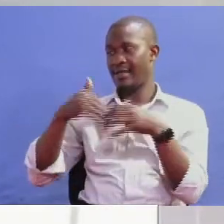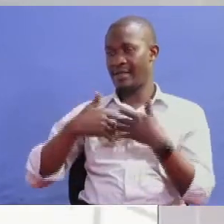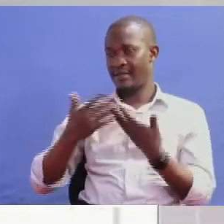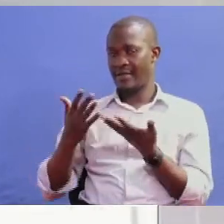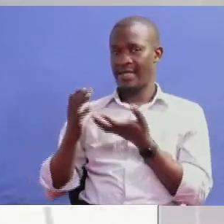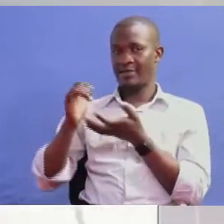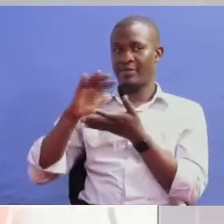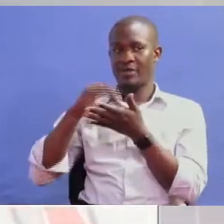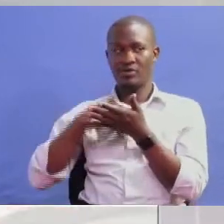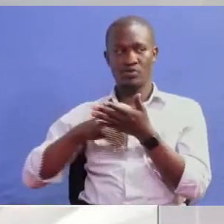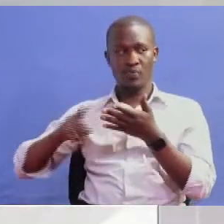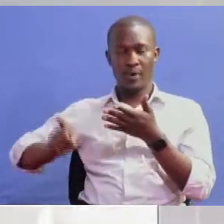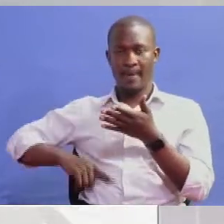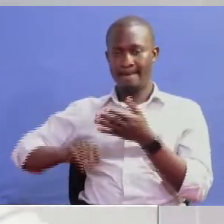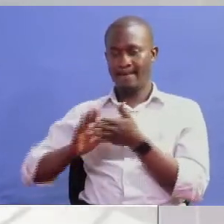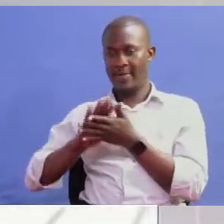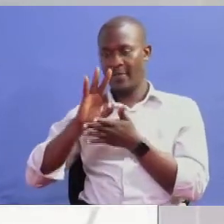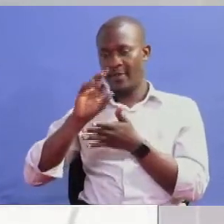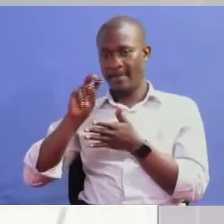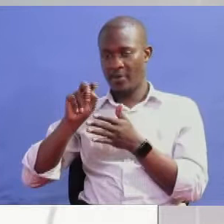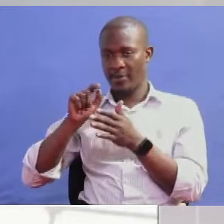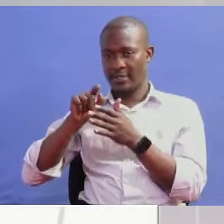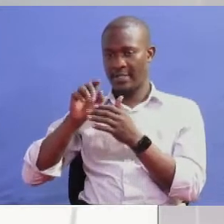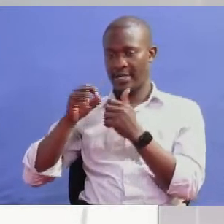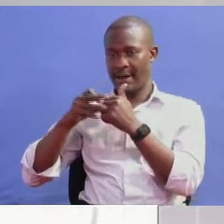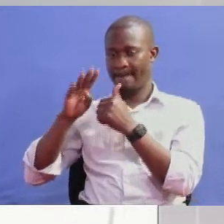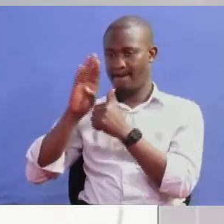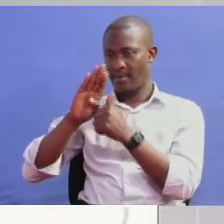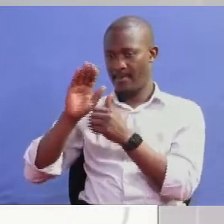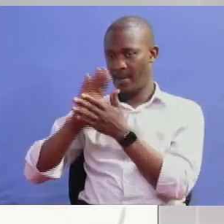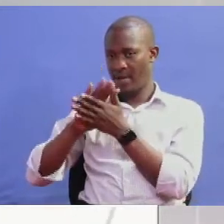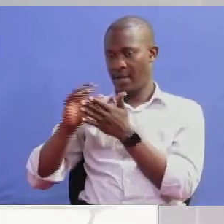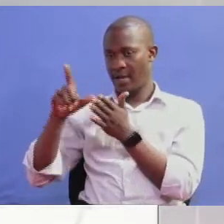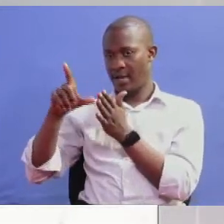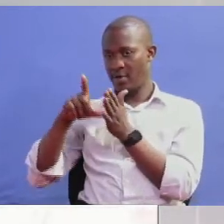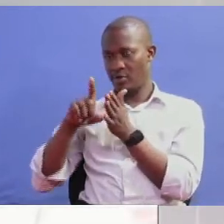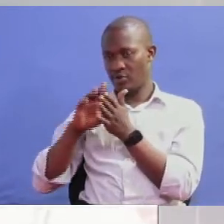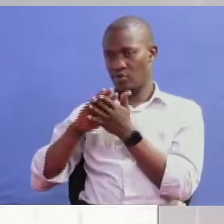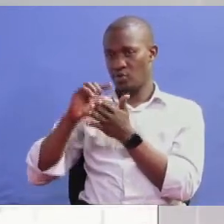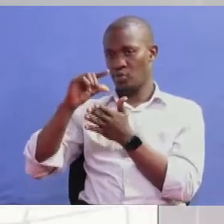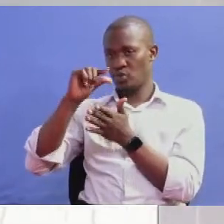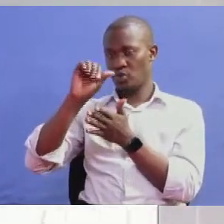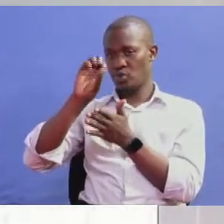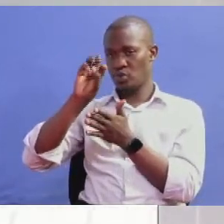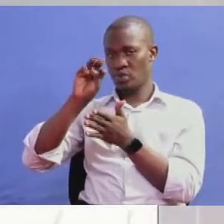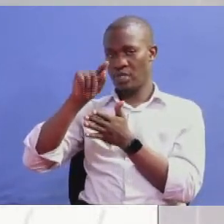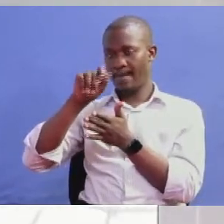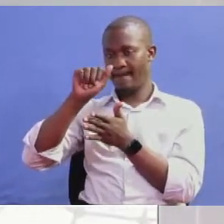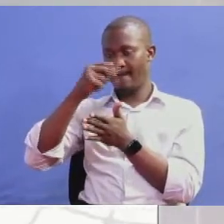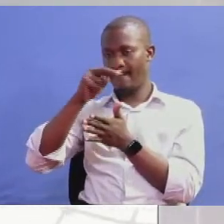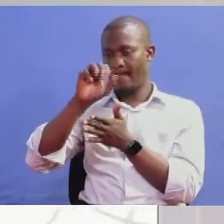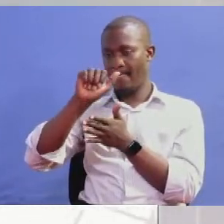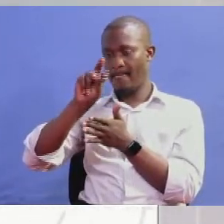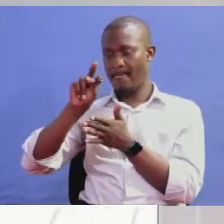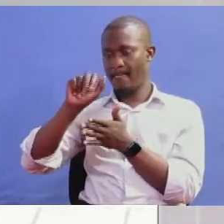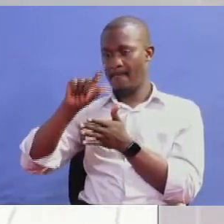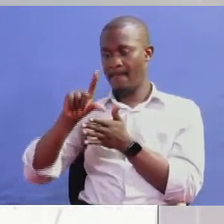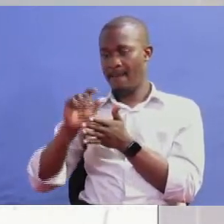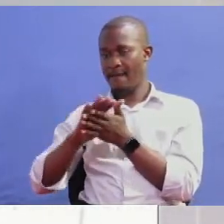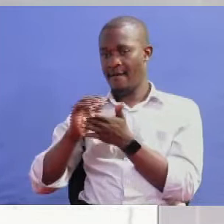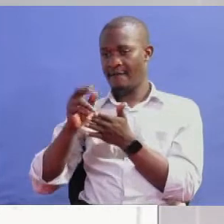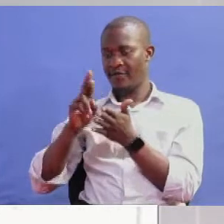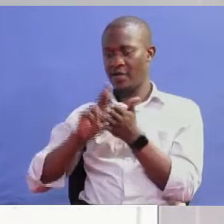to satisfy 3.9 billion Kenya shillings debt to Geothermal Development Company after a ruling by the High